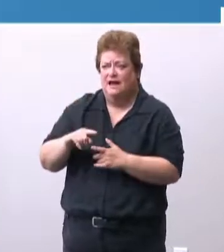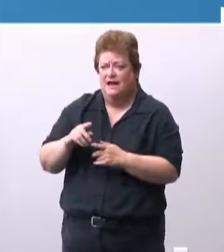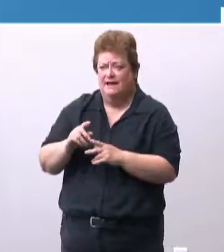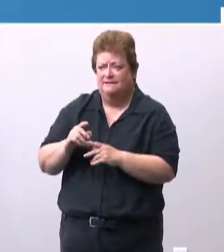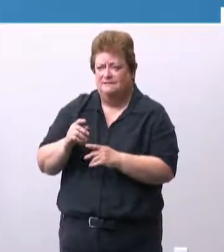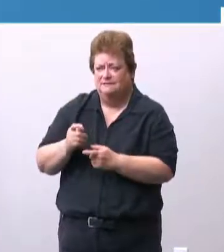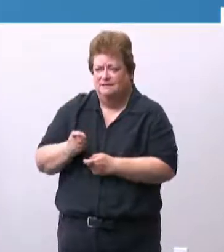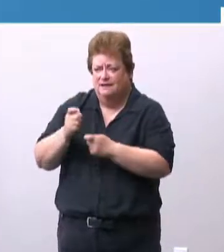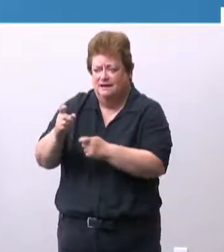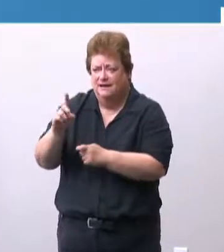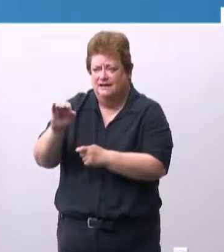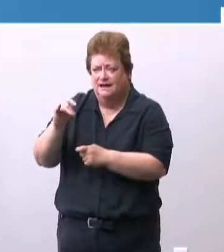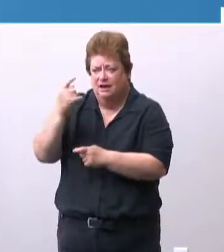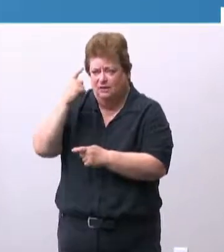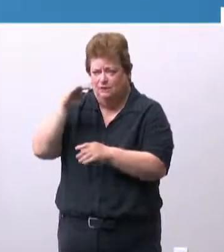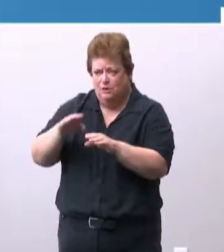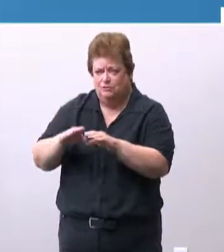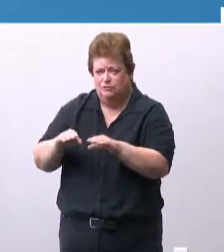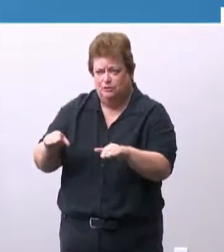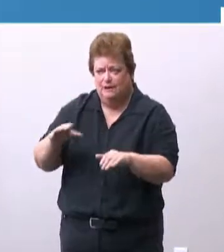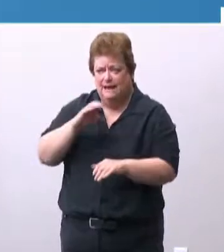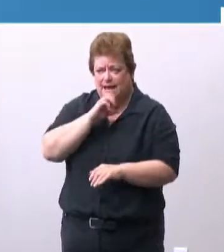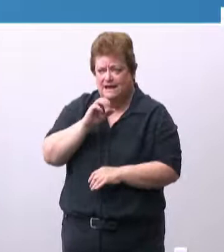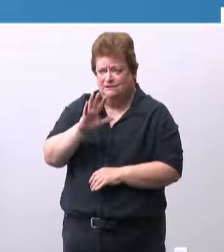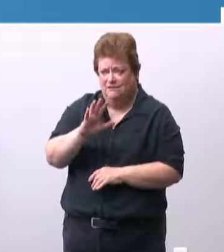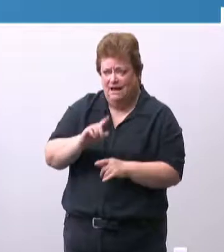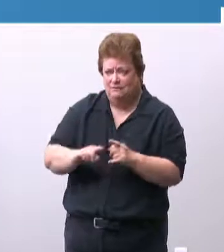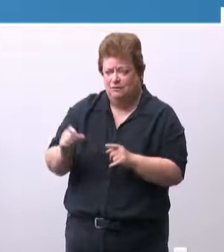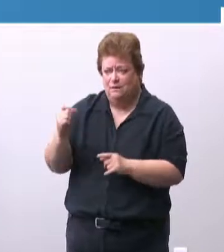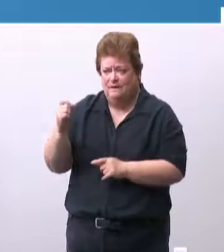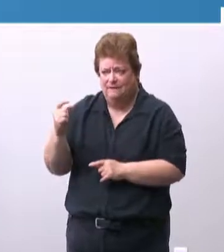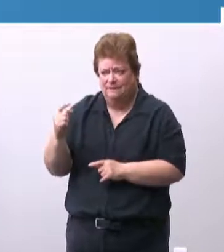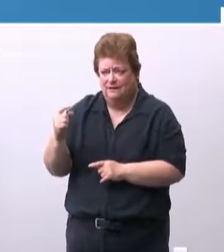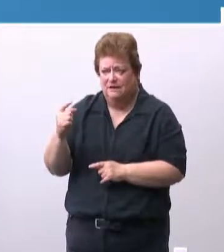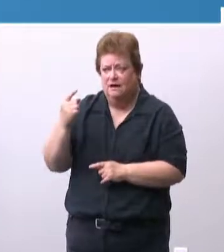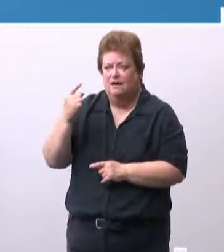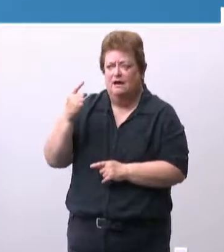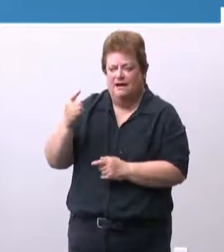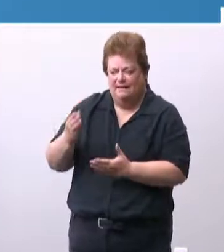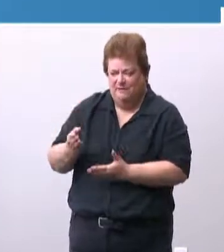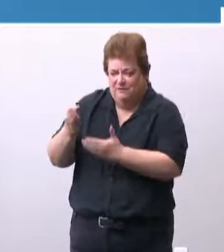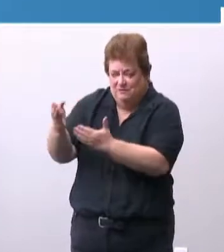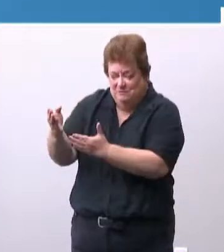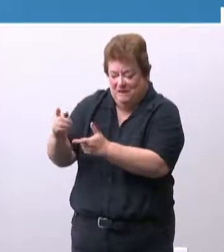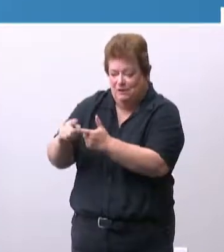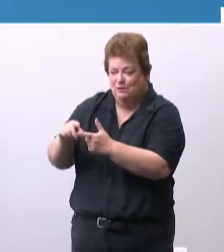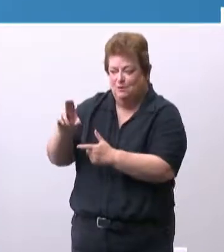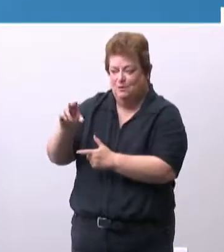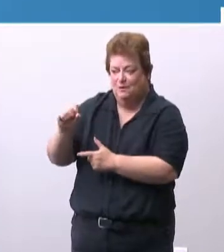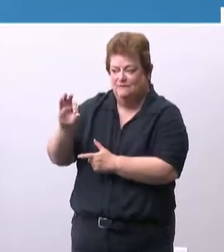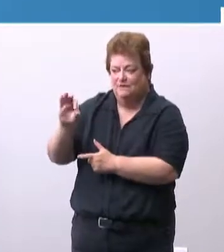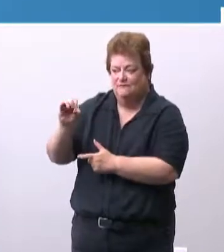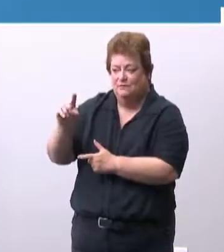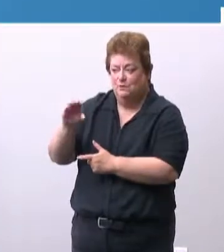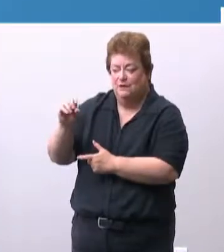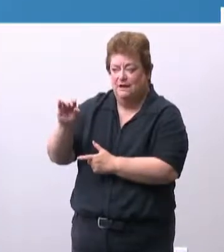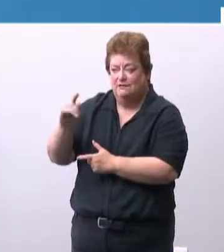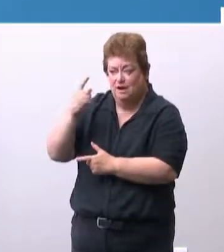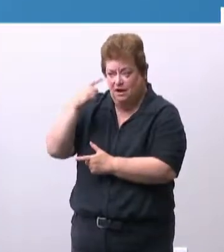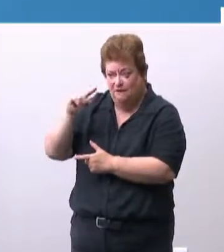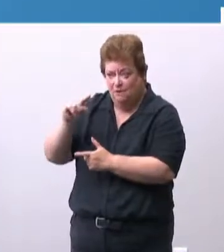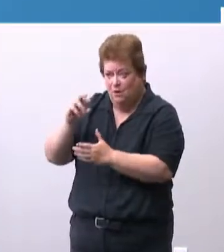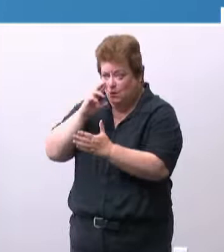COVID-19 vaccine data on children 5 to 11 years old to the U.S. Food and Drug Administration for initial